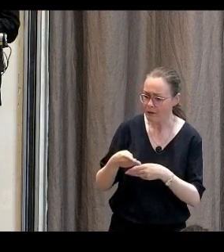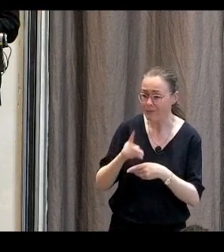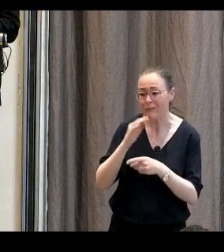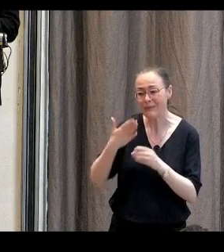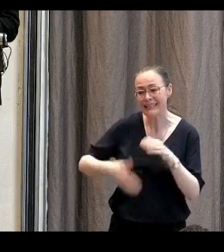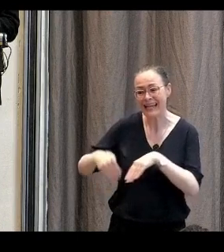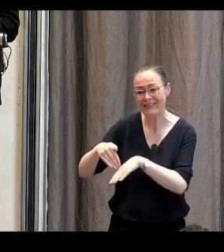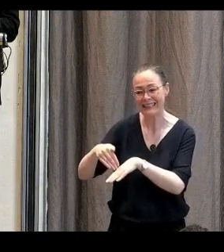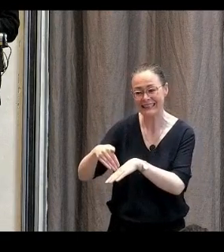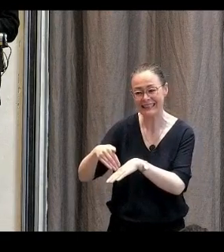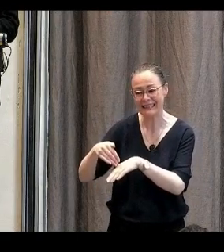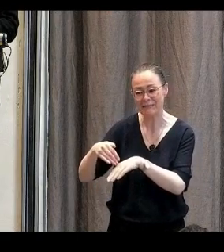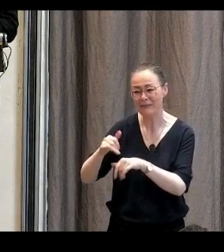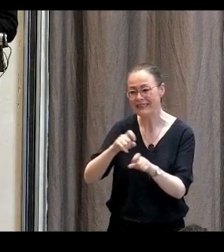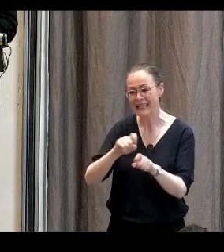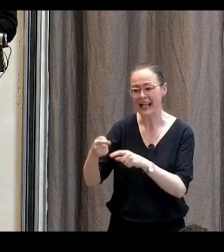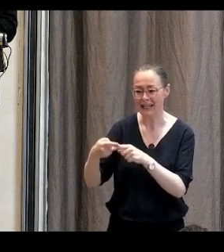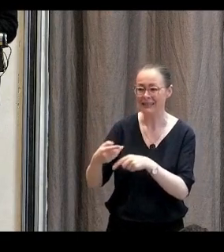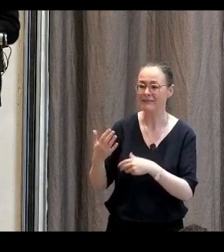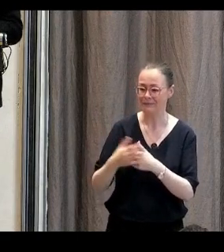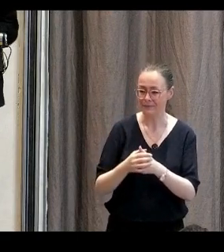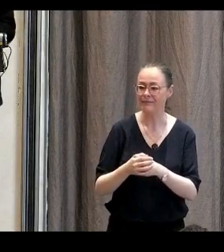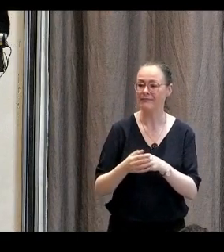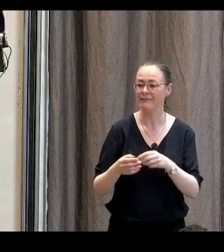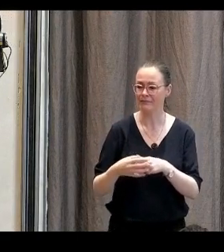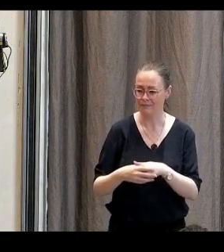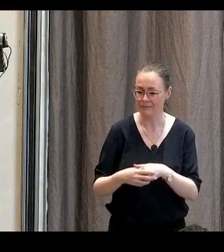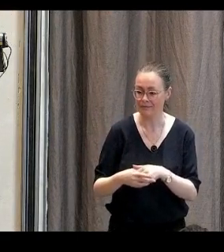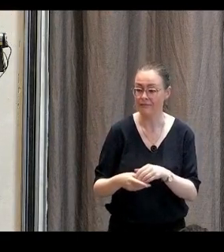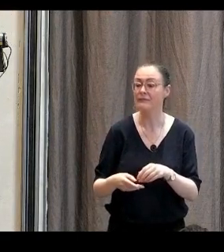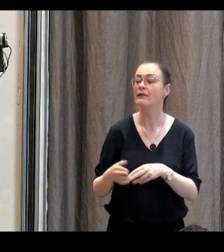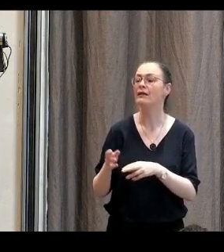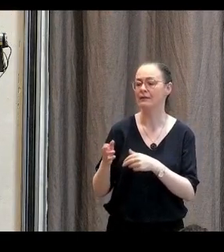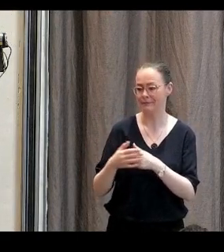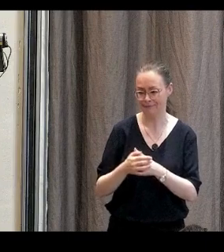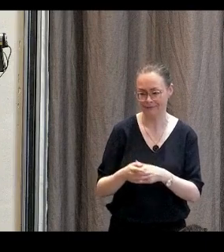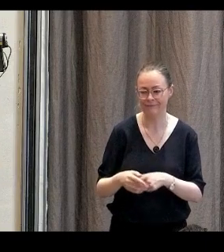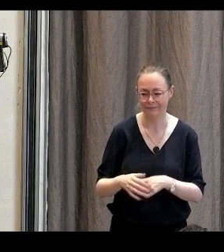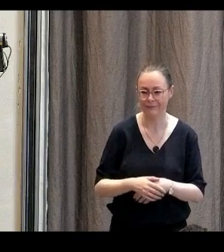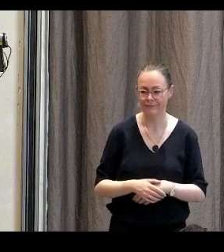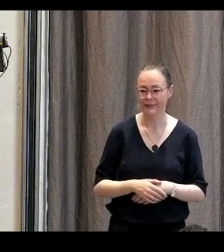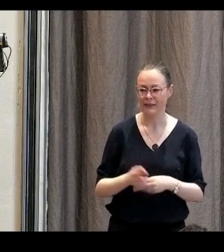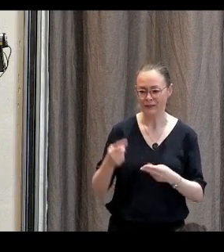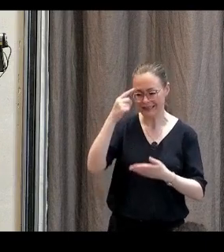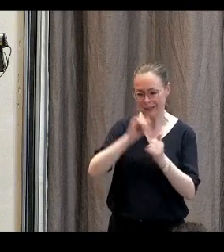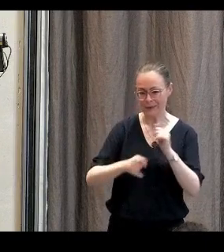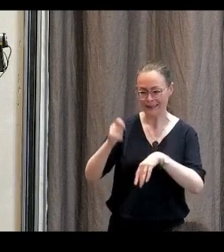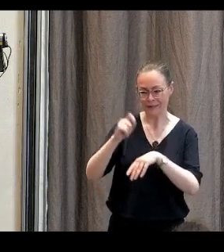might not actually be the best choice for people with a new diagnosis of epilepsy.